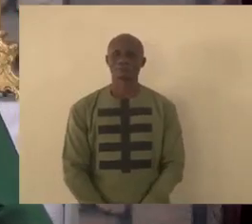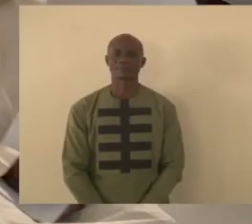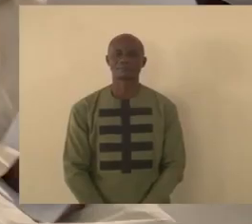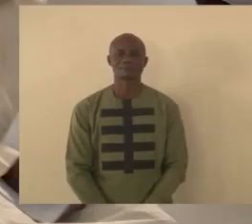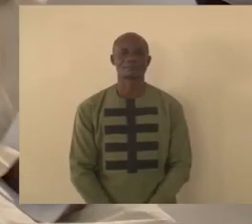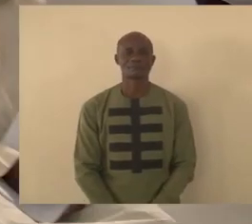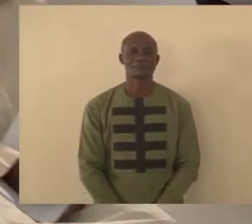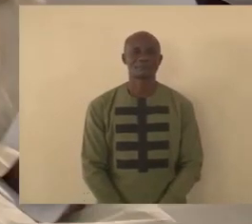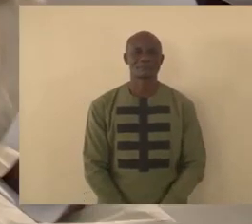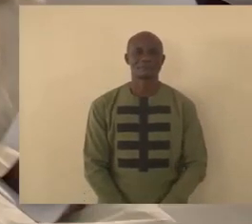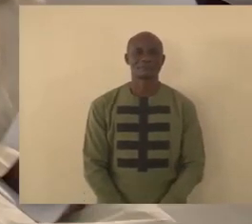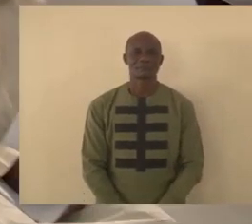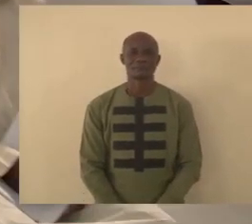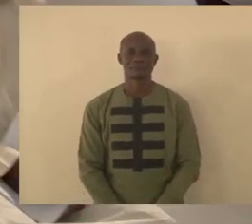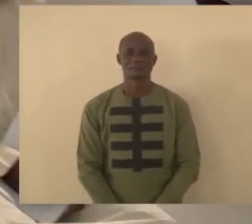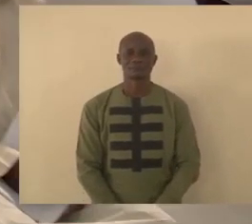next.